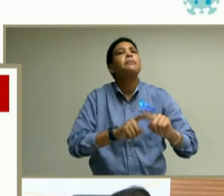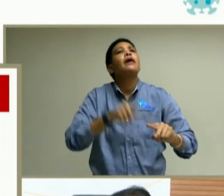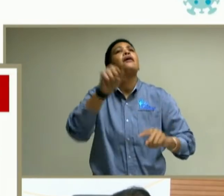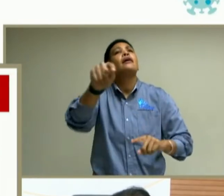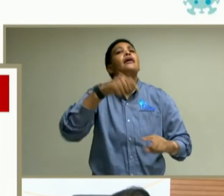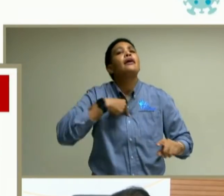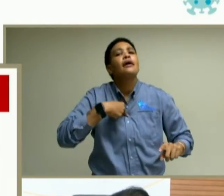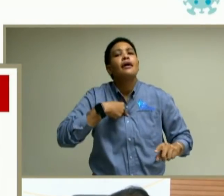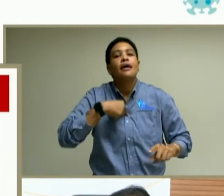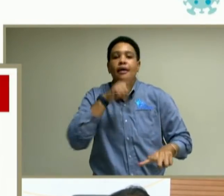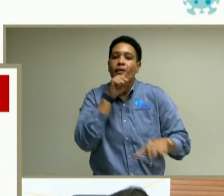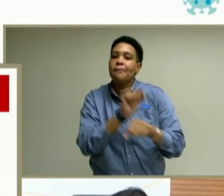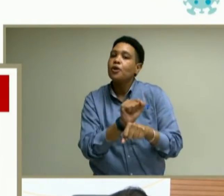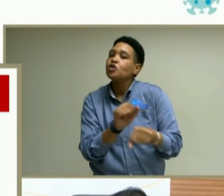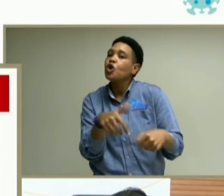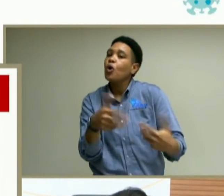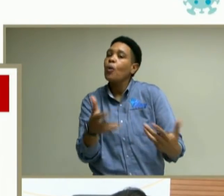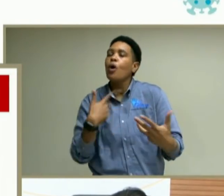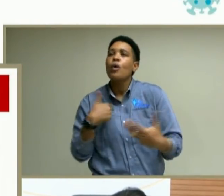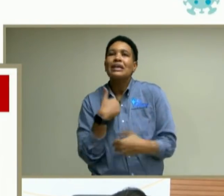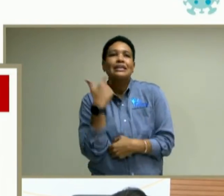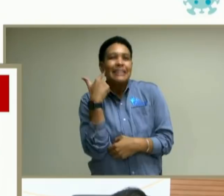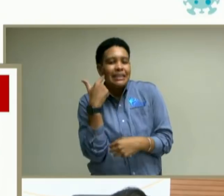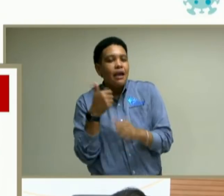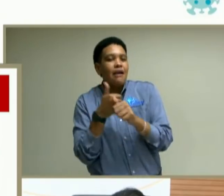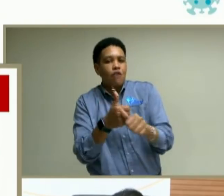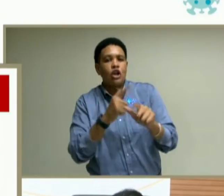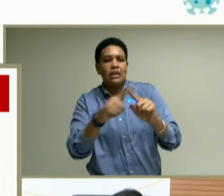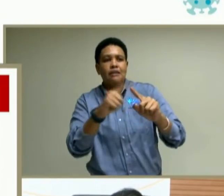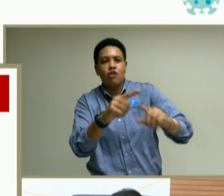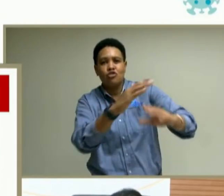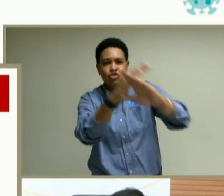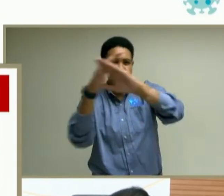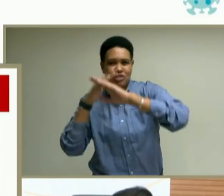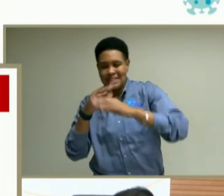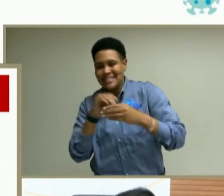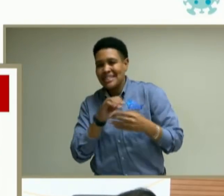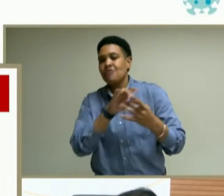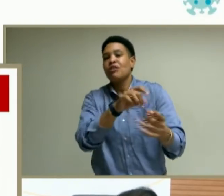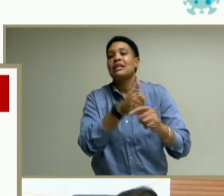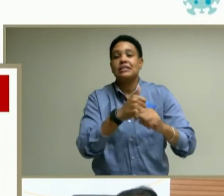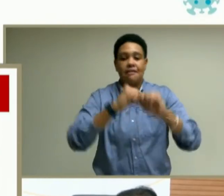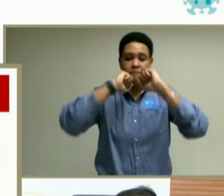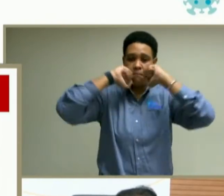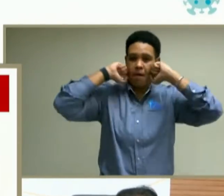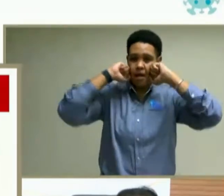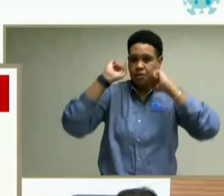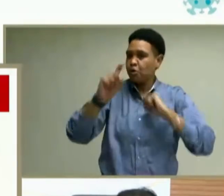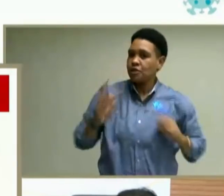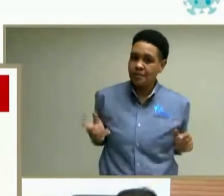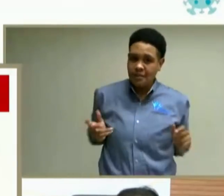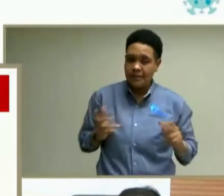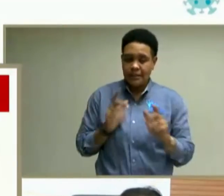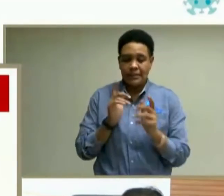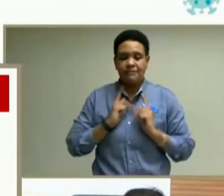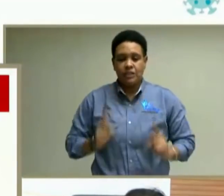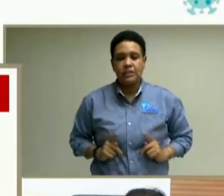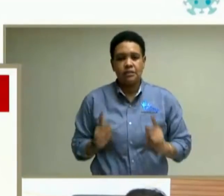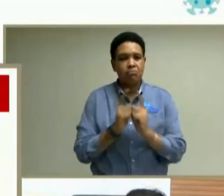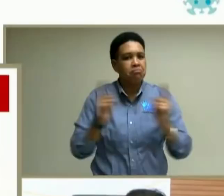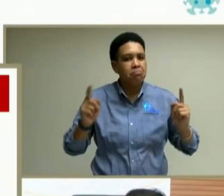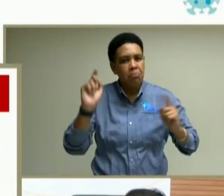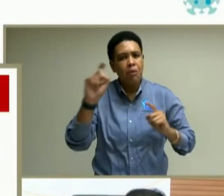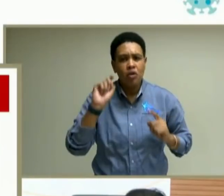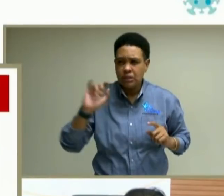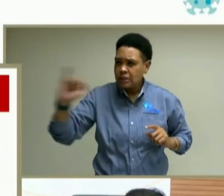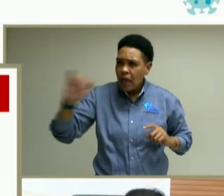to ensure that we adhere to the restrictions that there are in terms of the mask wearing, the physical distancing,